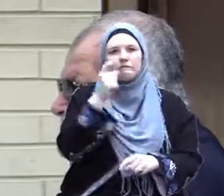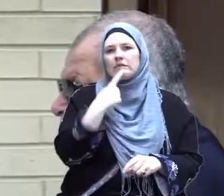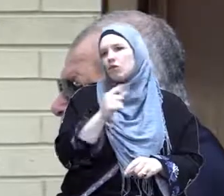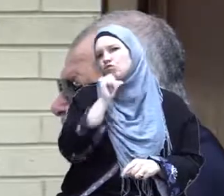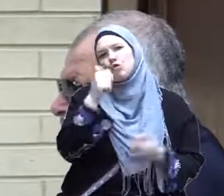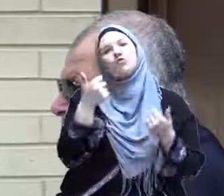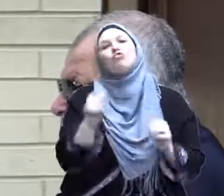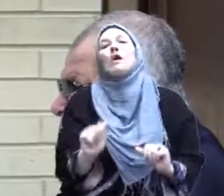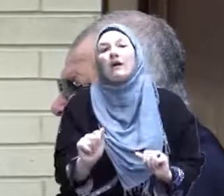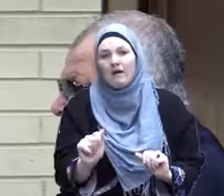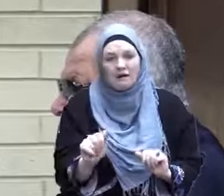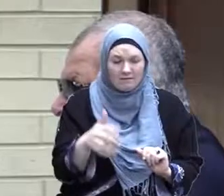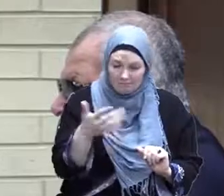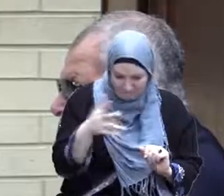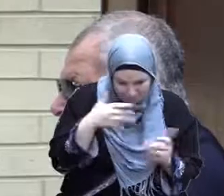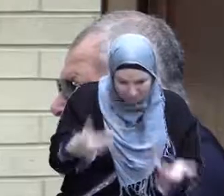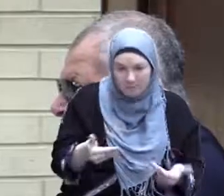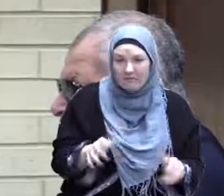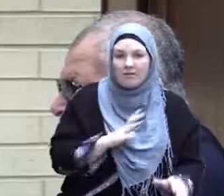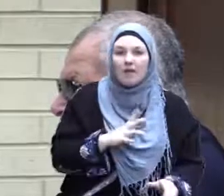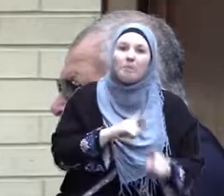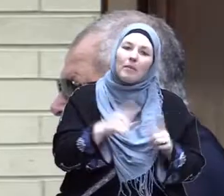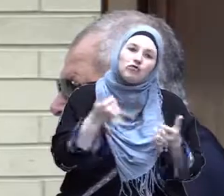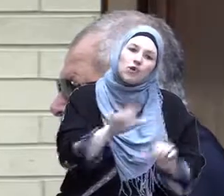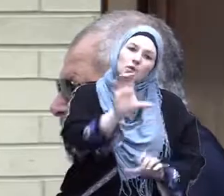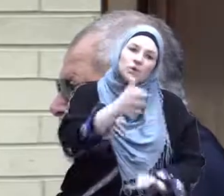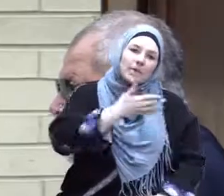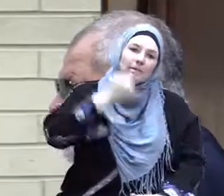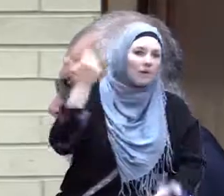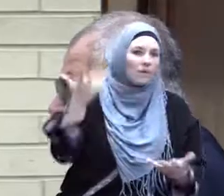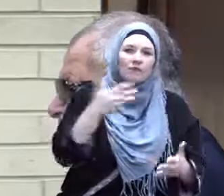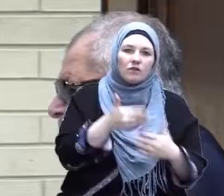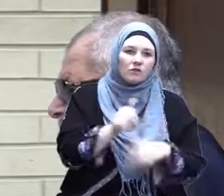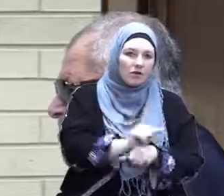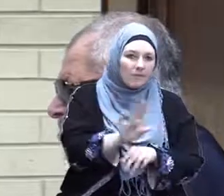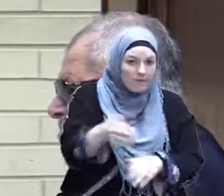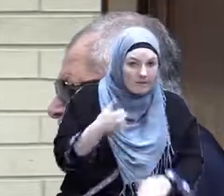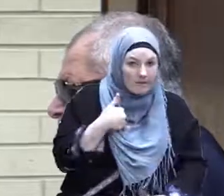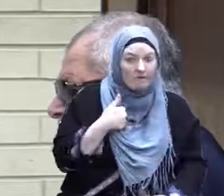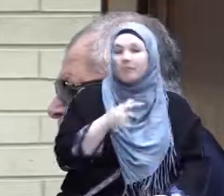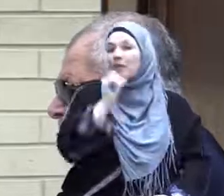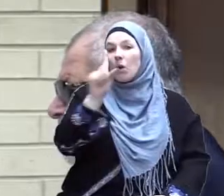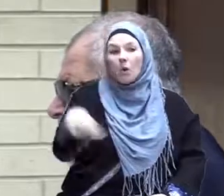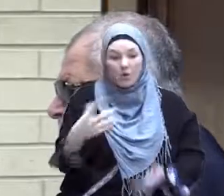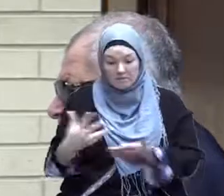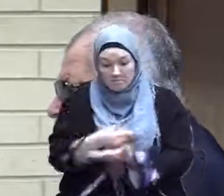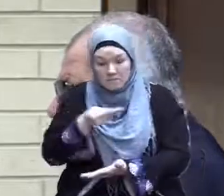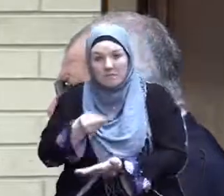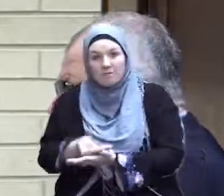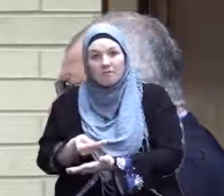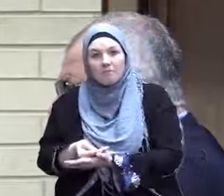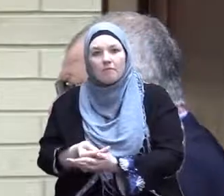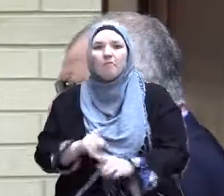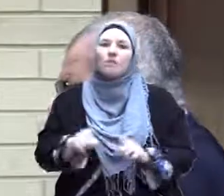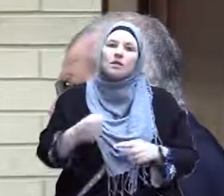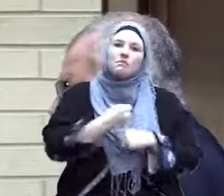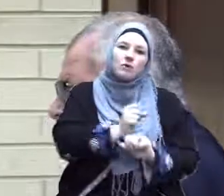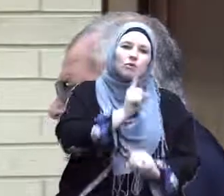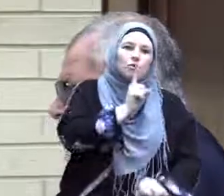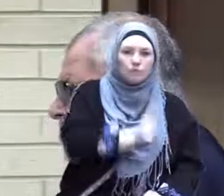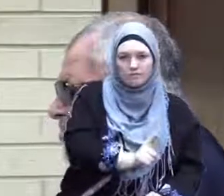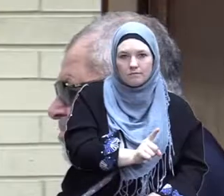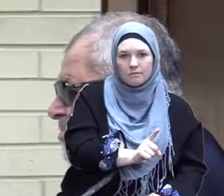don't try to be. I'm saying try to do your best. But not only to make money, but to make